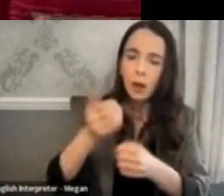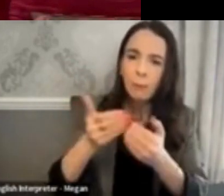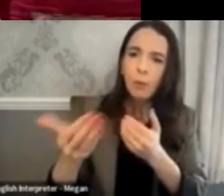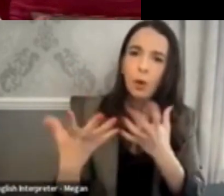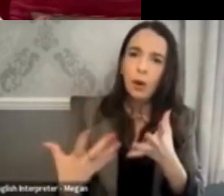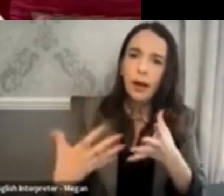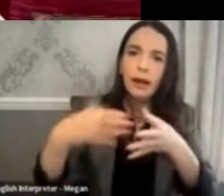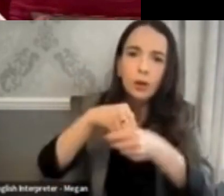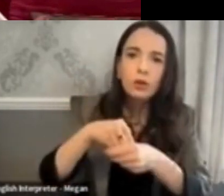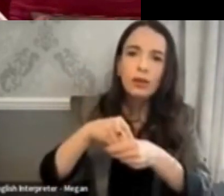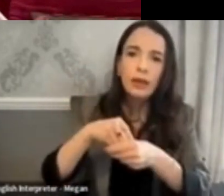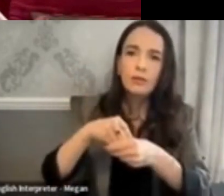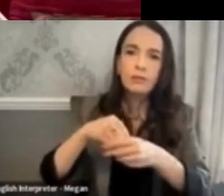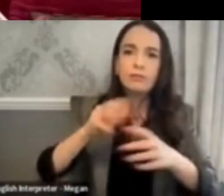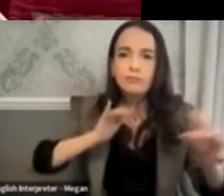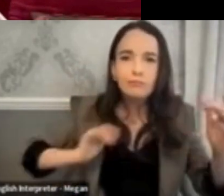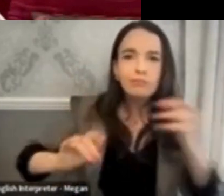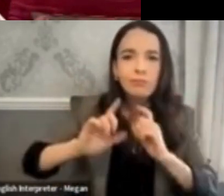sustainable.